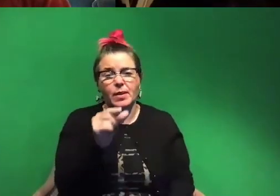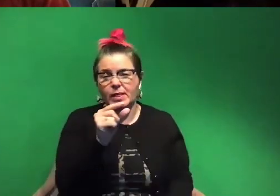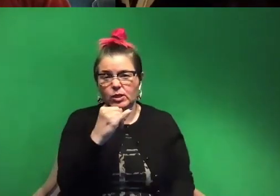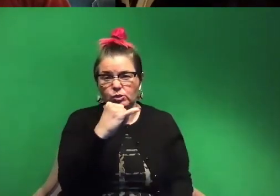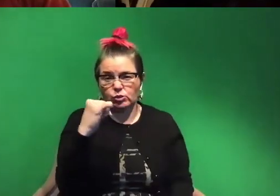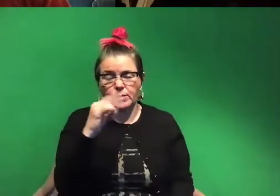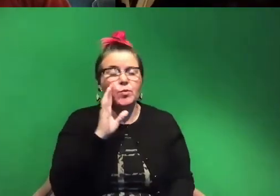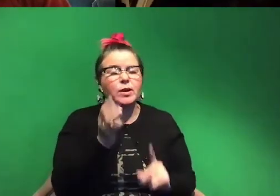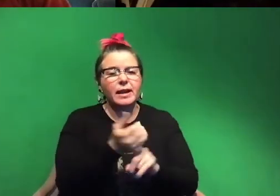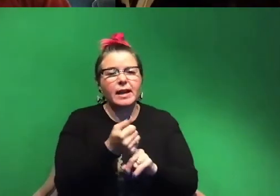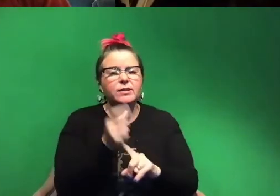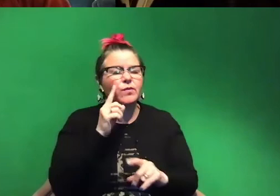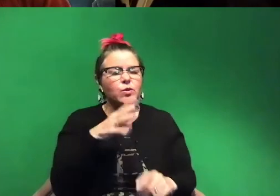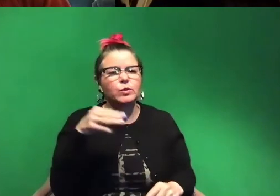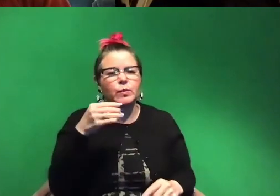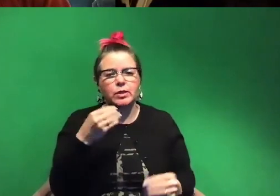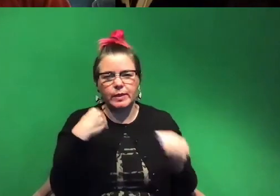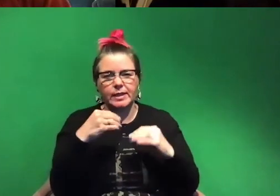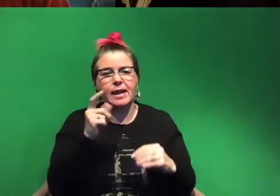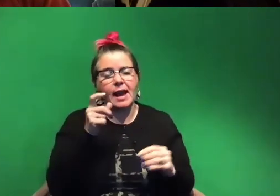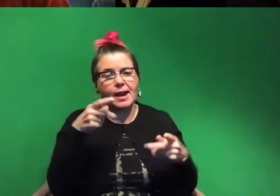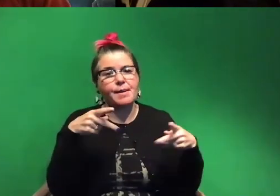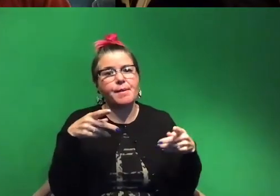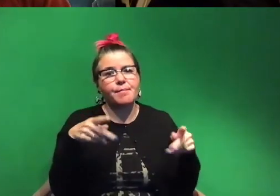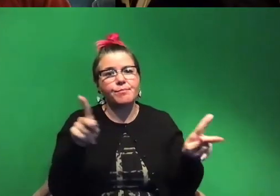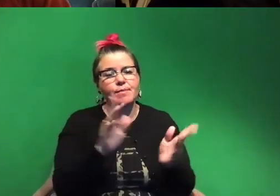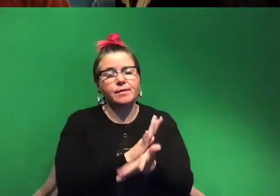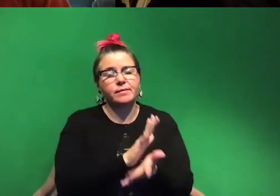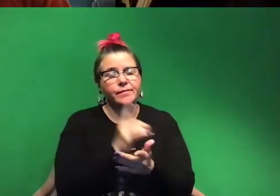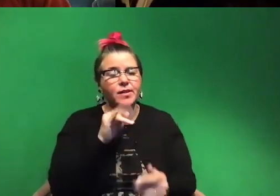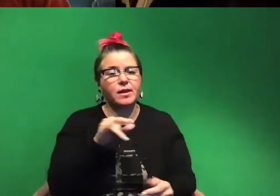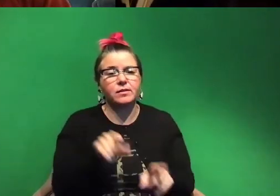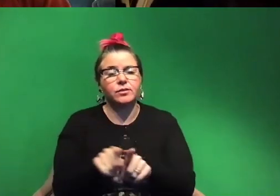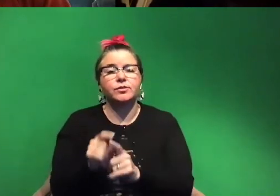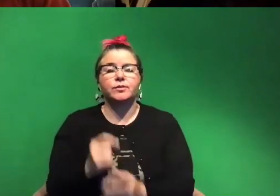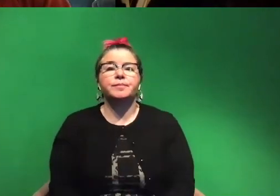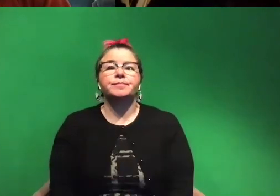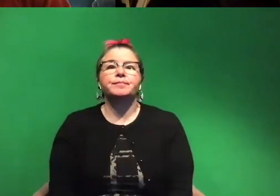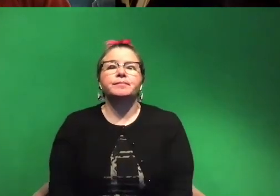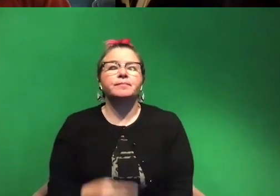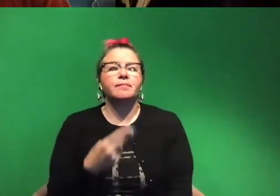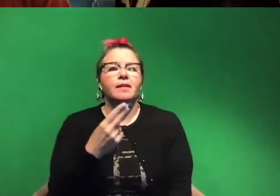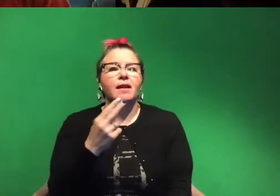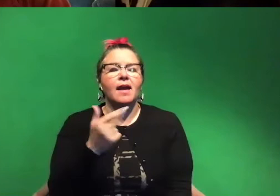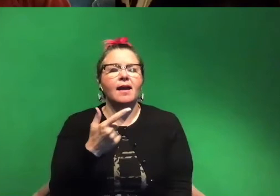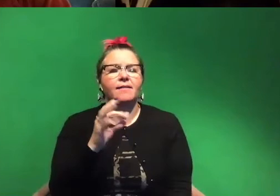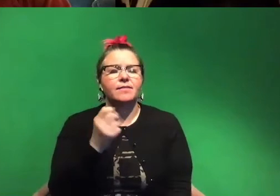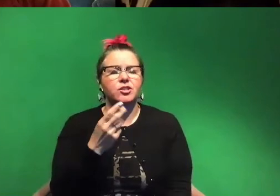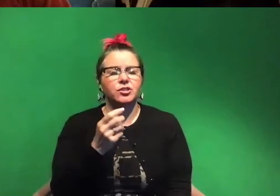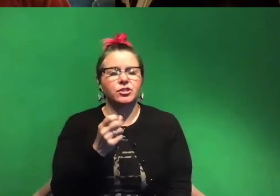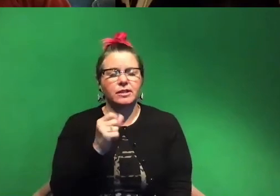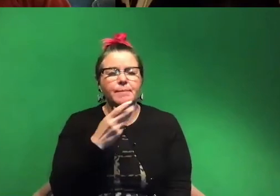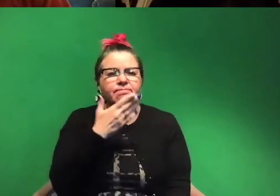catch for the squid to eat, we had a permit for that as well. What does hagfish slime smell like?